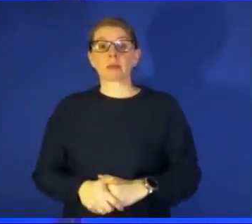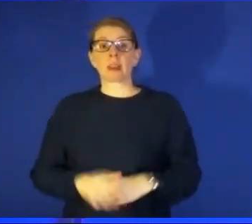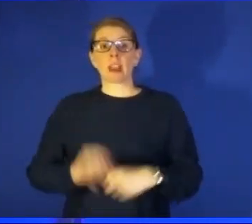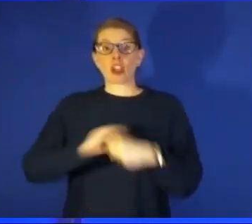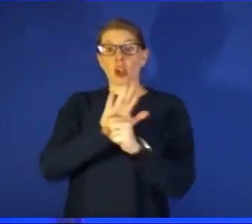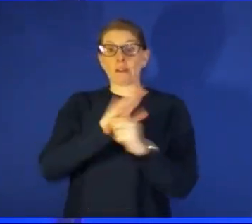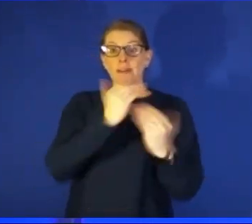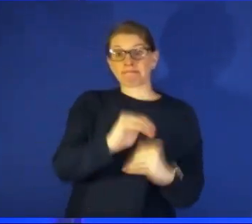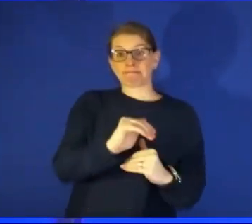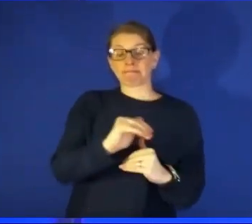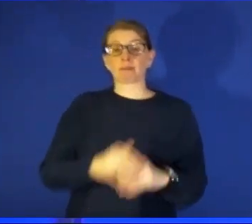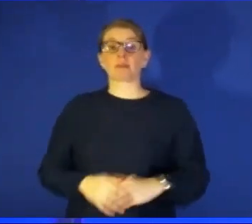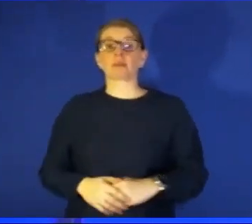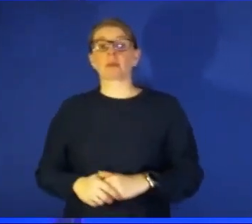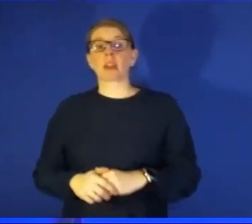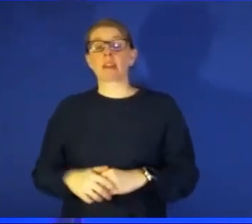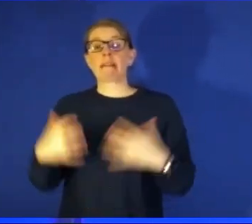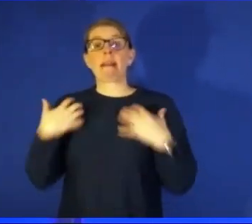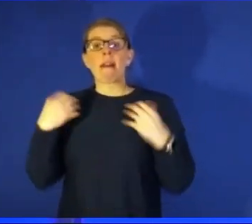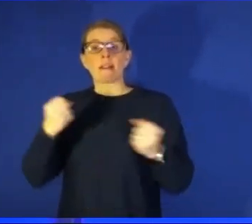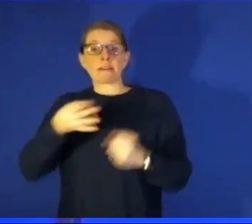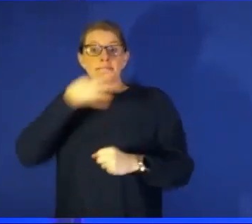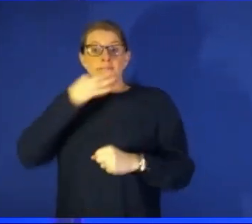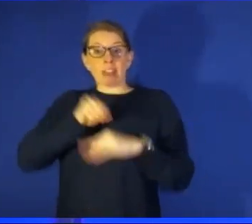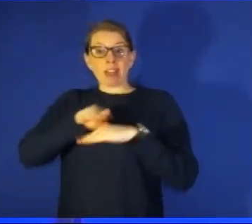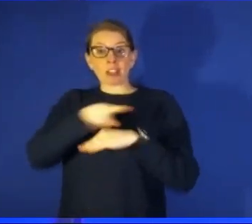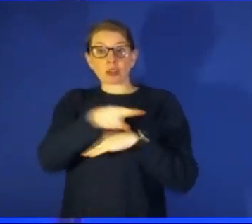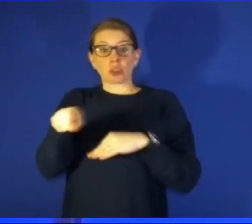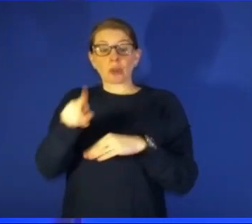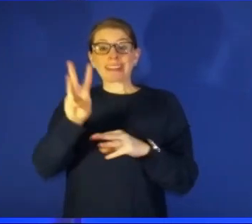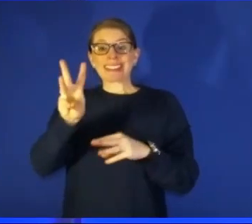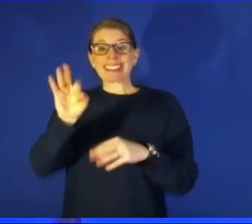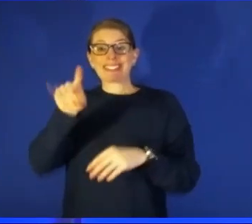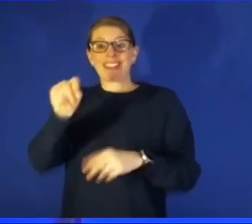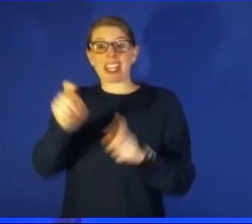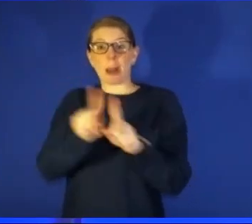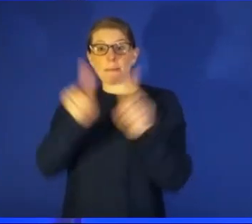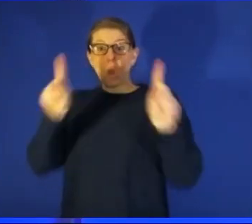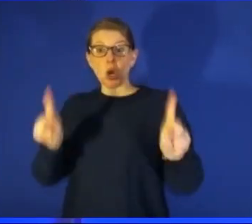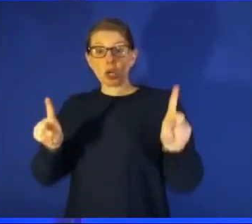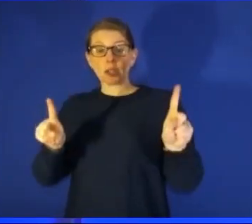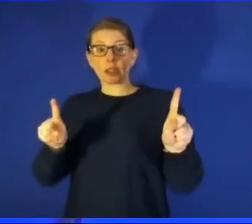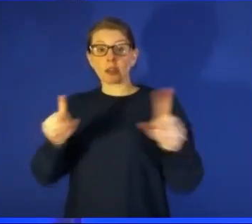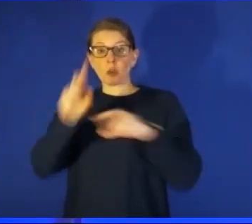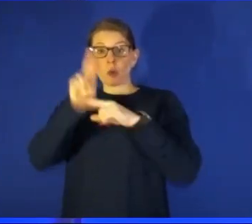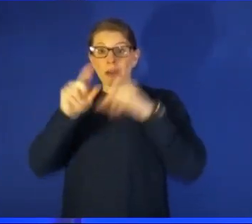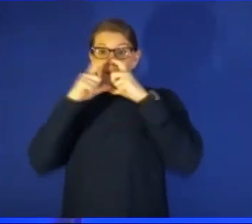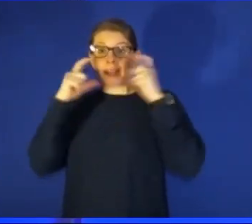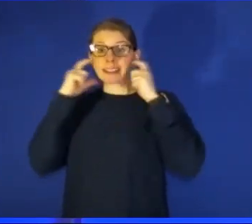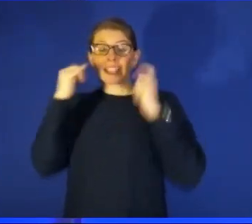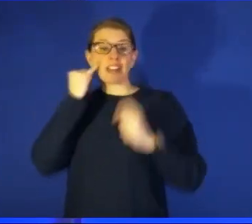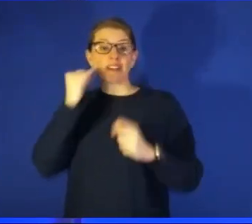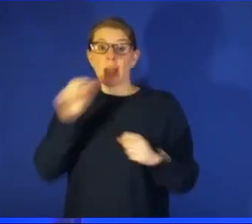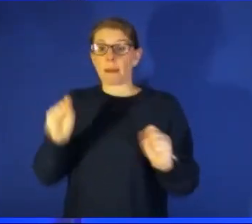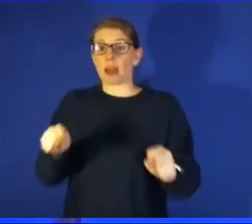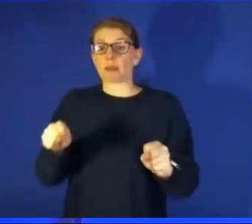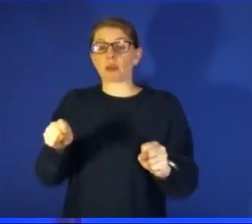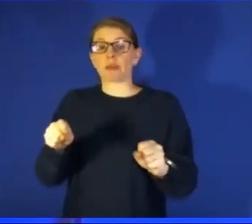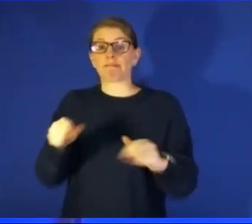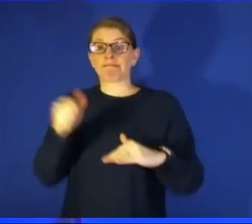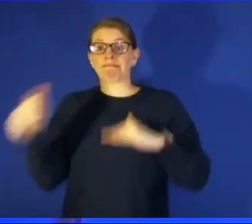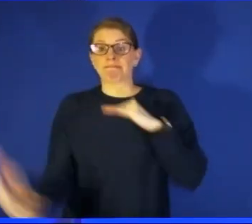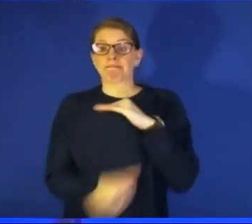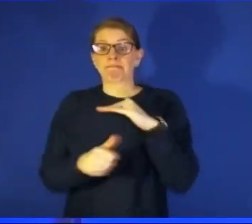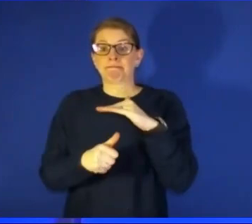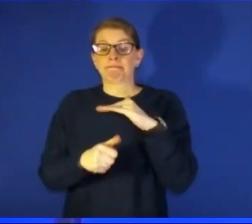in many places, health experts advise you to stay 6 feet apart and wear a mask. If that's not possible, then simply shelter in place, or